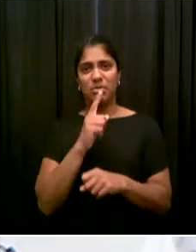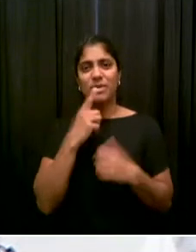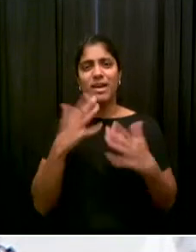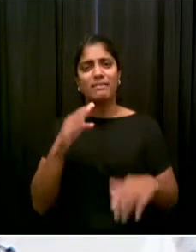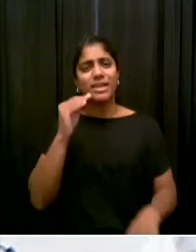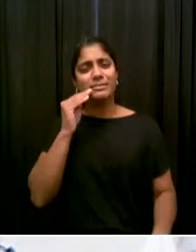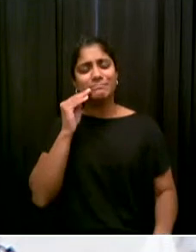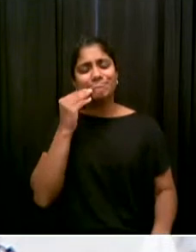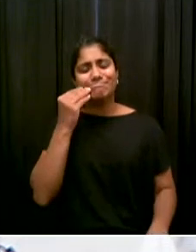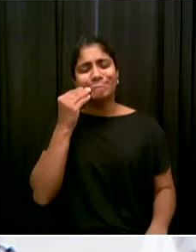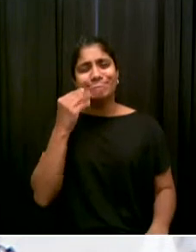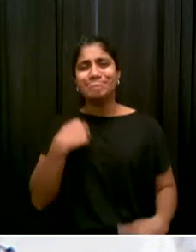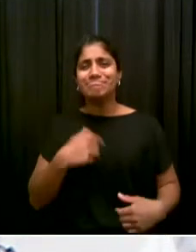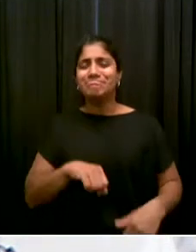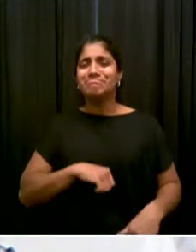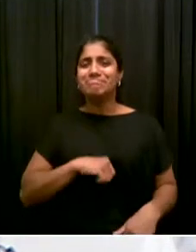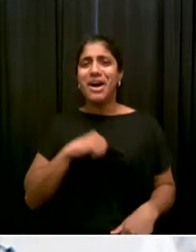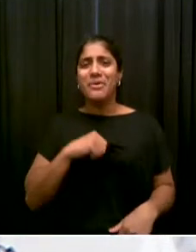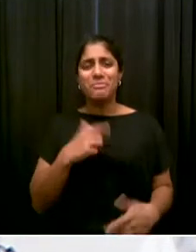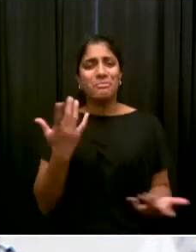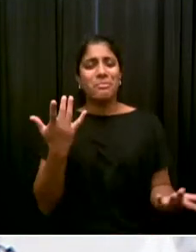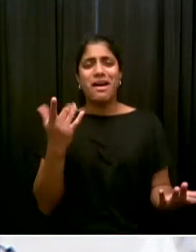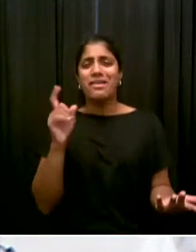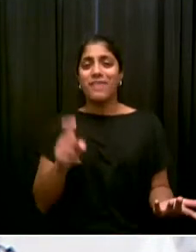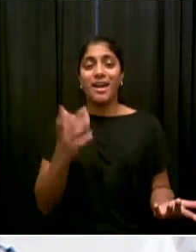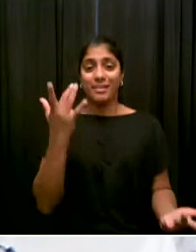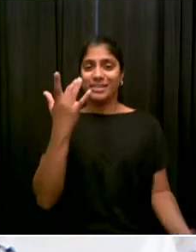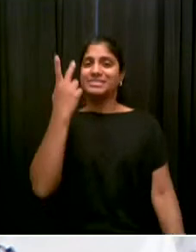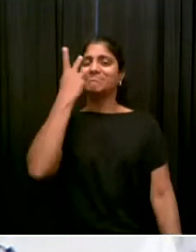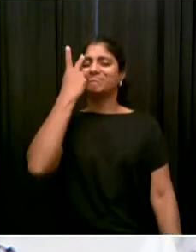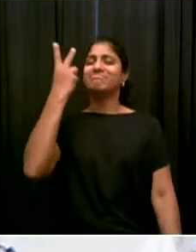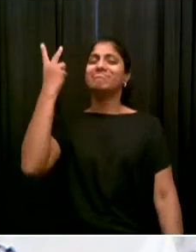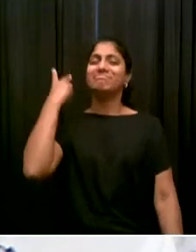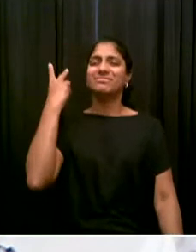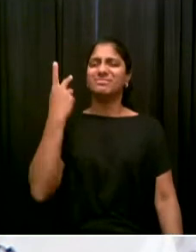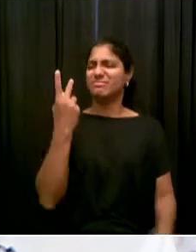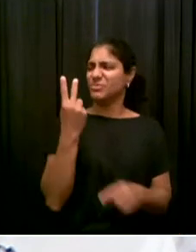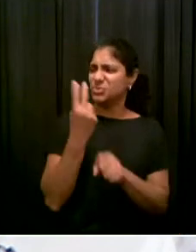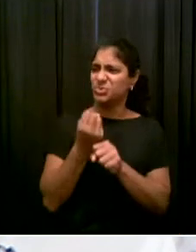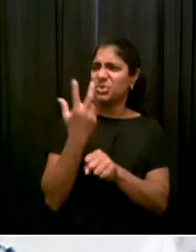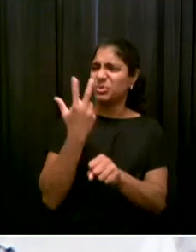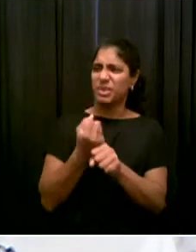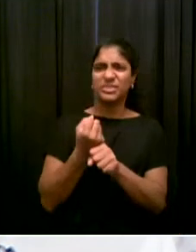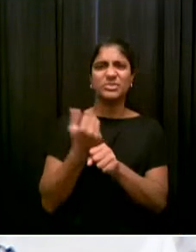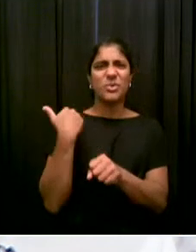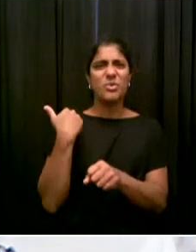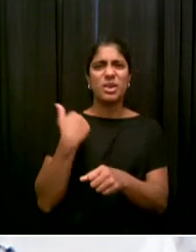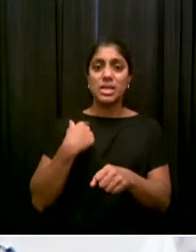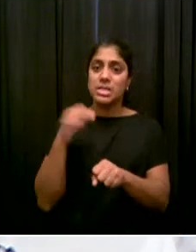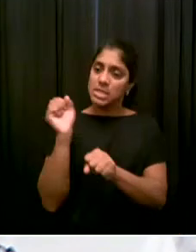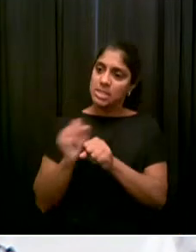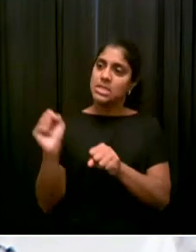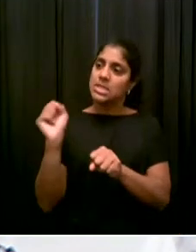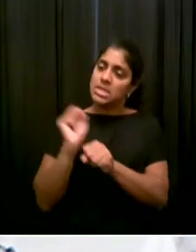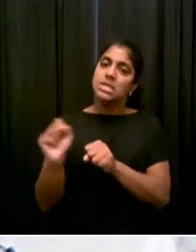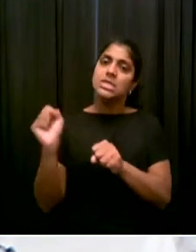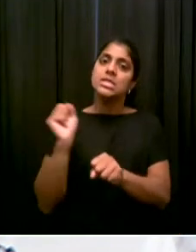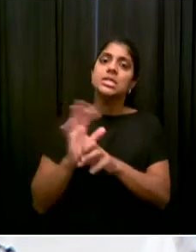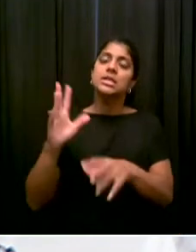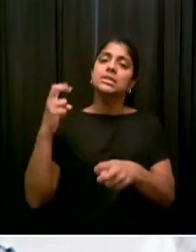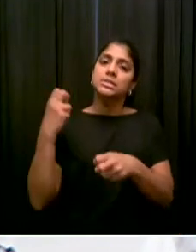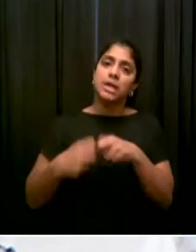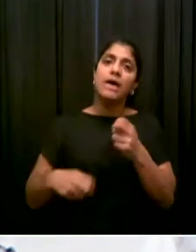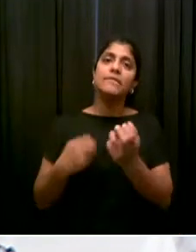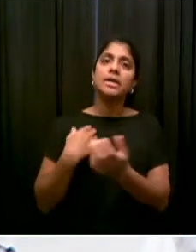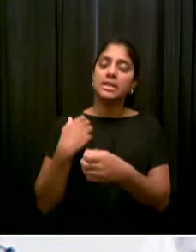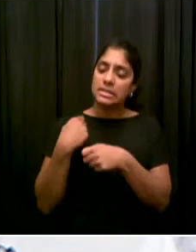sometimes a polarizing time, but there's nothing polarizing about that video. It's something that really, the common ground that we all strive